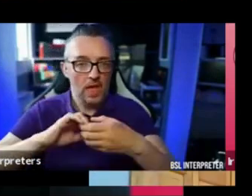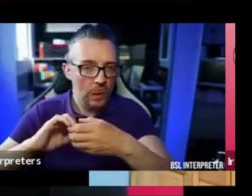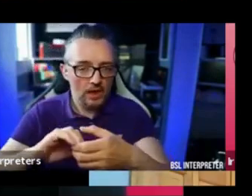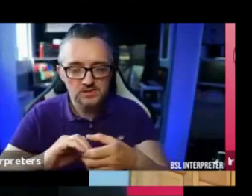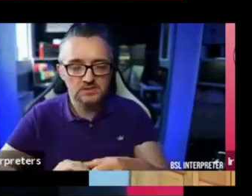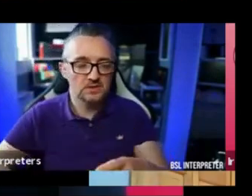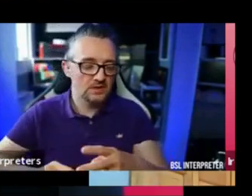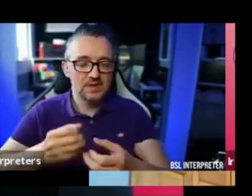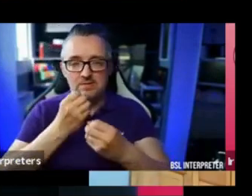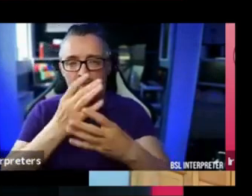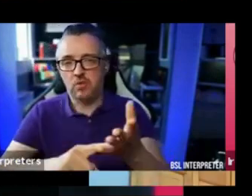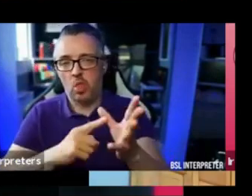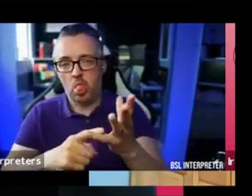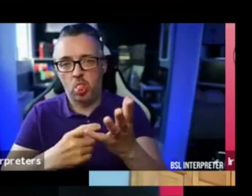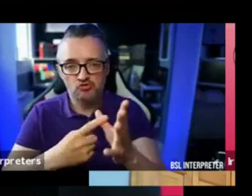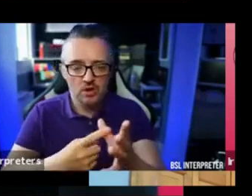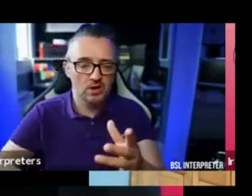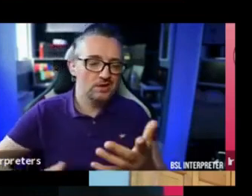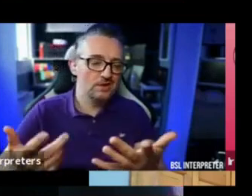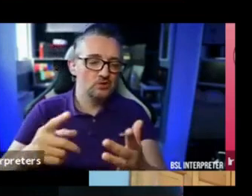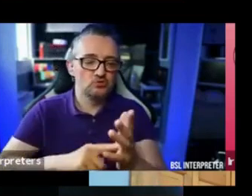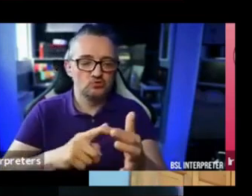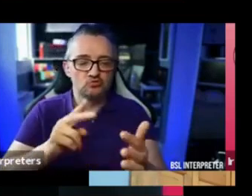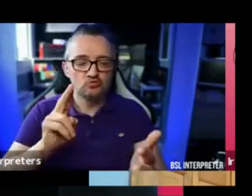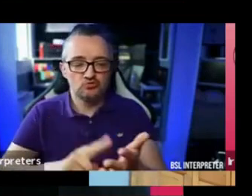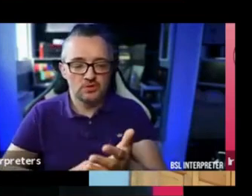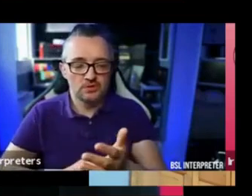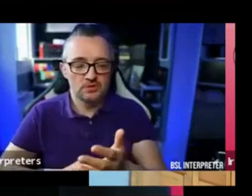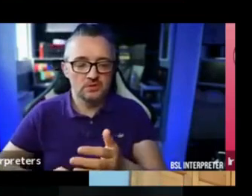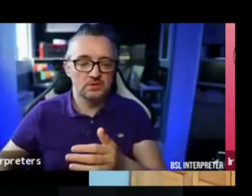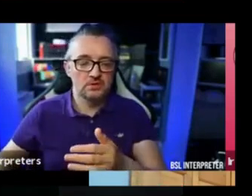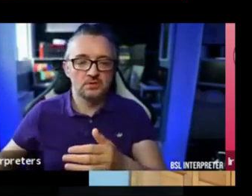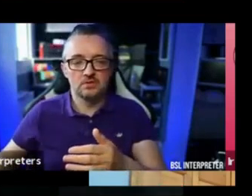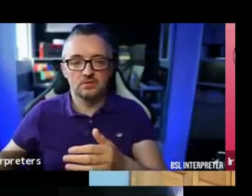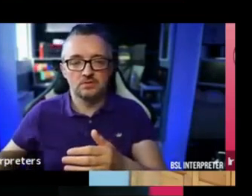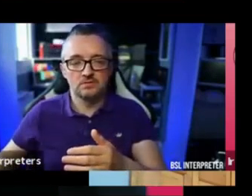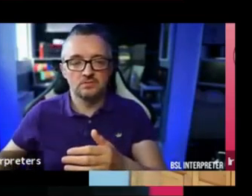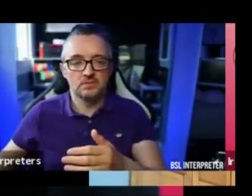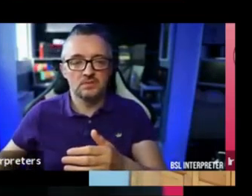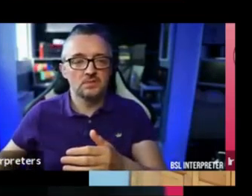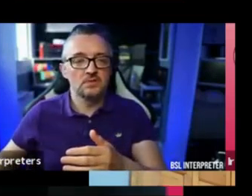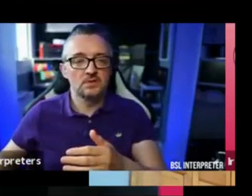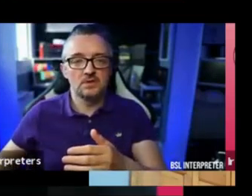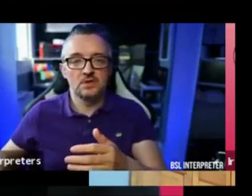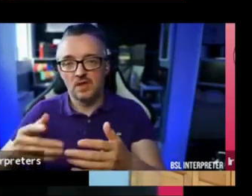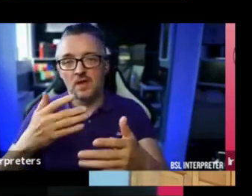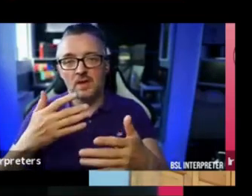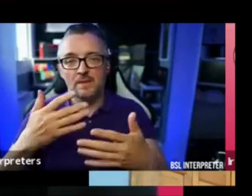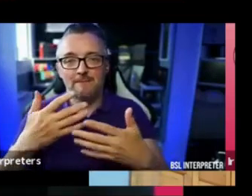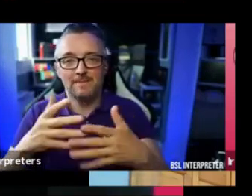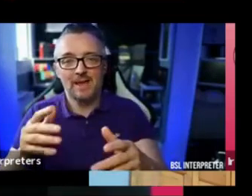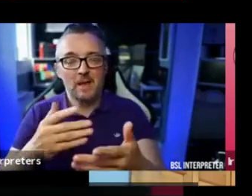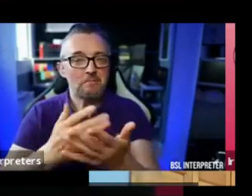at the Alliance, and the brilliant Laura, and now Jen, and not forgetting Ravina and Will, who played such a big part in